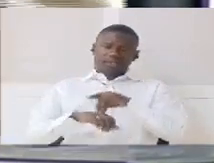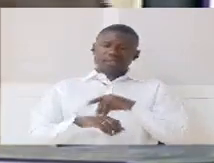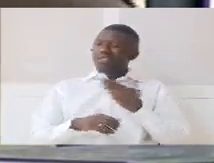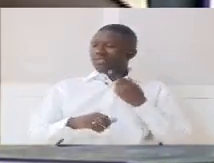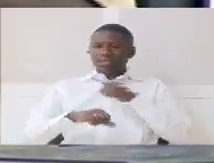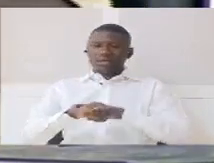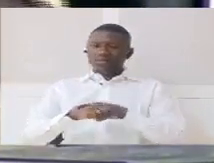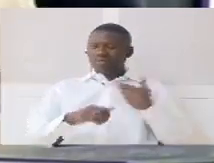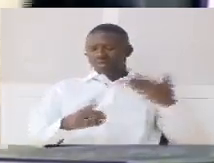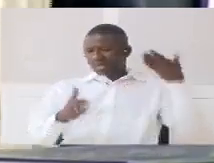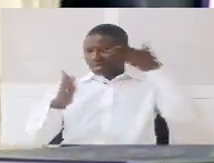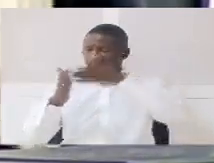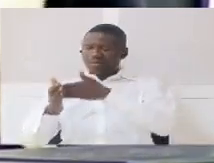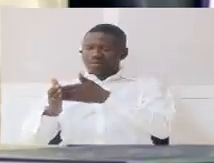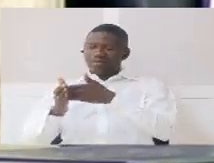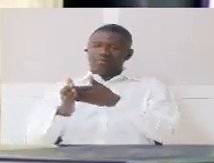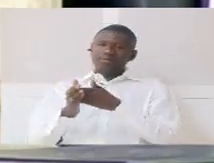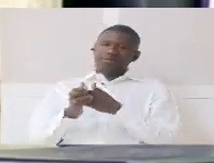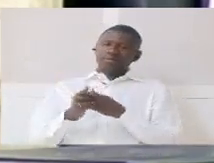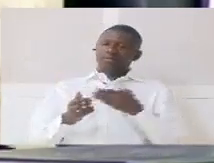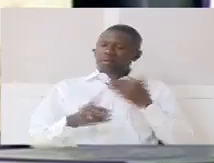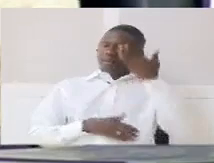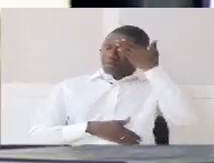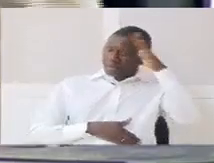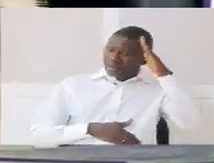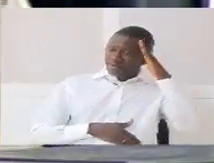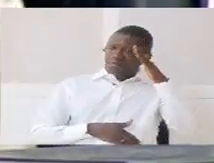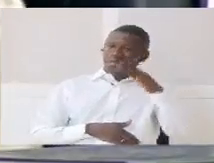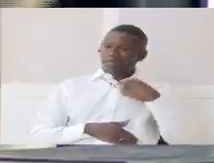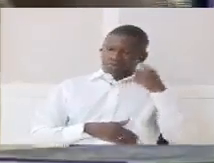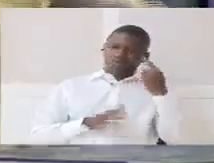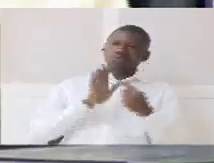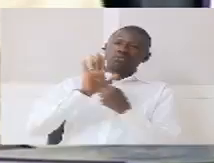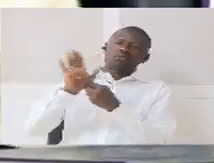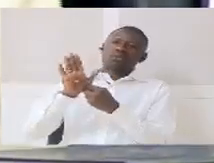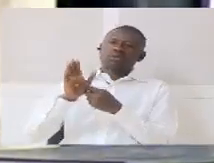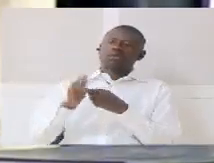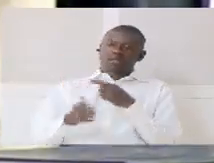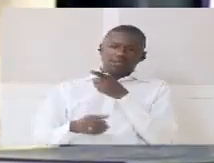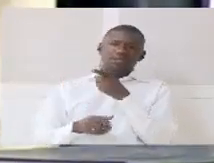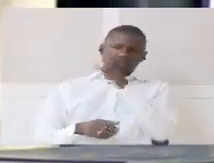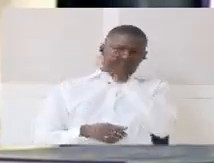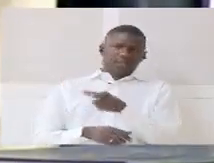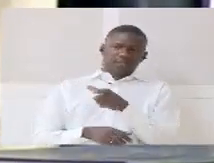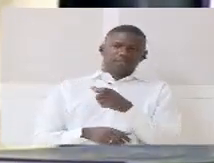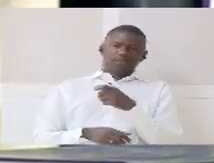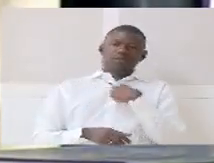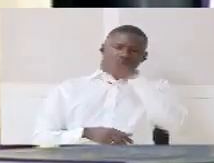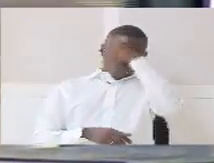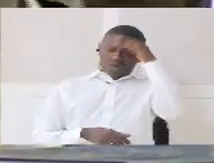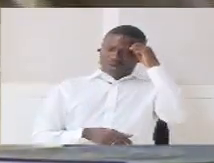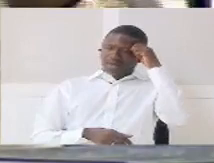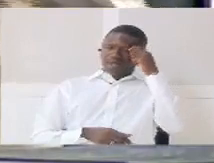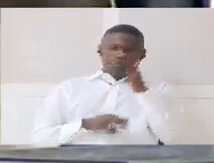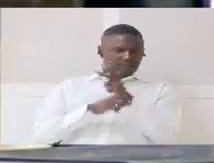there, na behavior ying, and in character. My behavior and character. Katandi leko nyumu service manol. It shows you that this person was a serviceman.